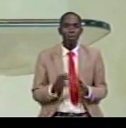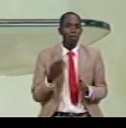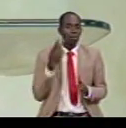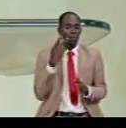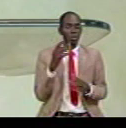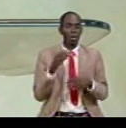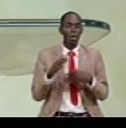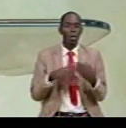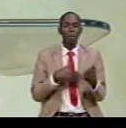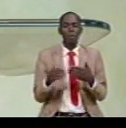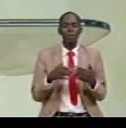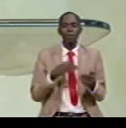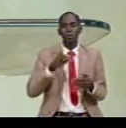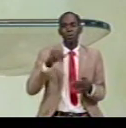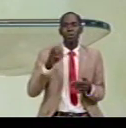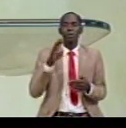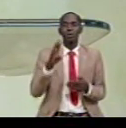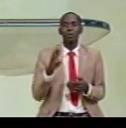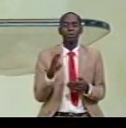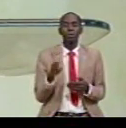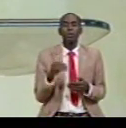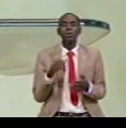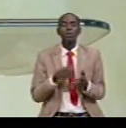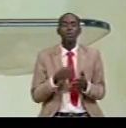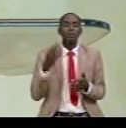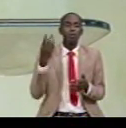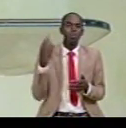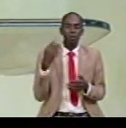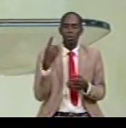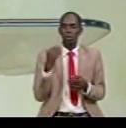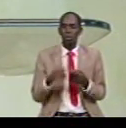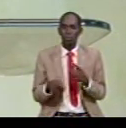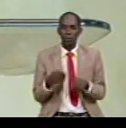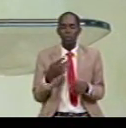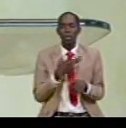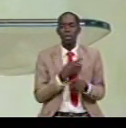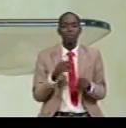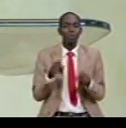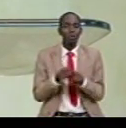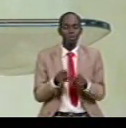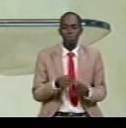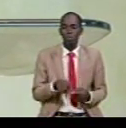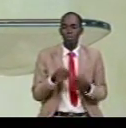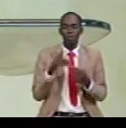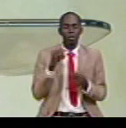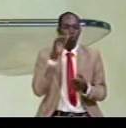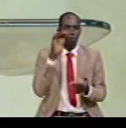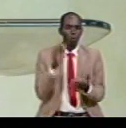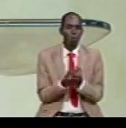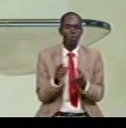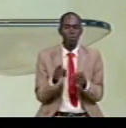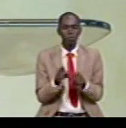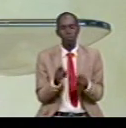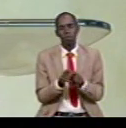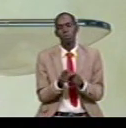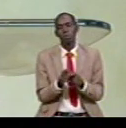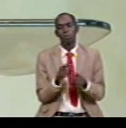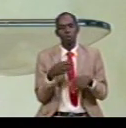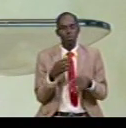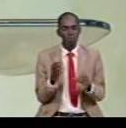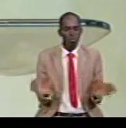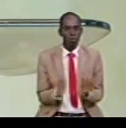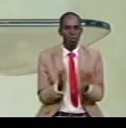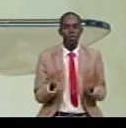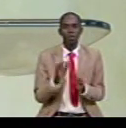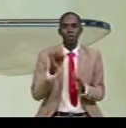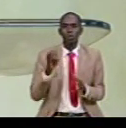your integrity? Don't you think you should just simply curse God and die? Wherever it may be coming from, when you know that the devil